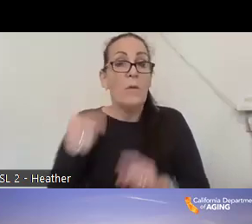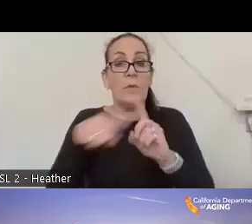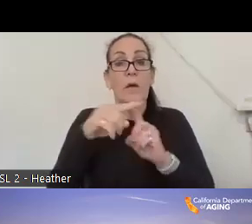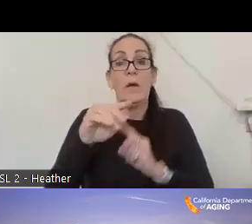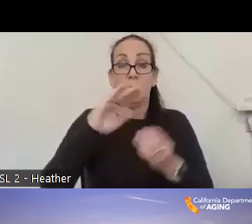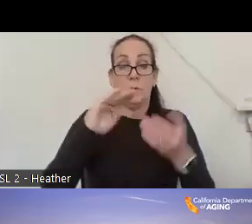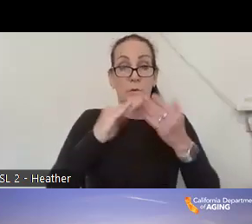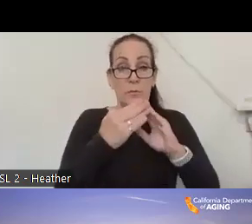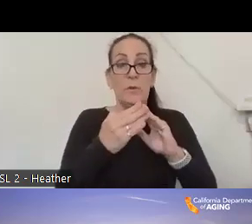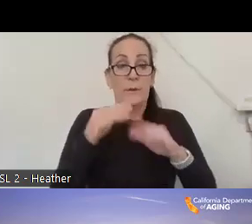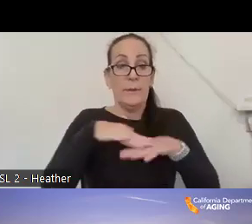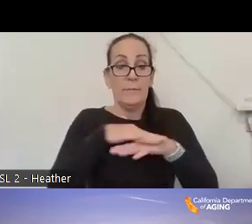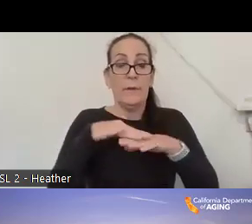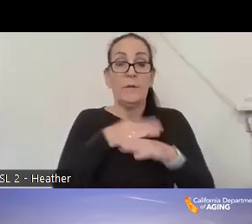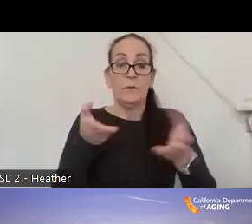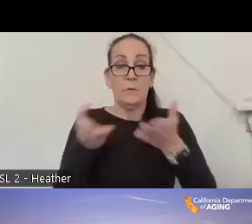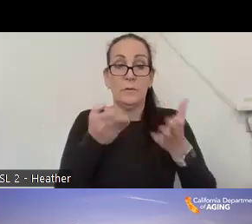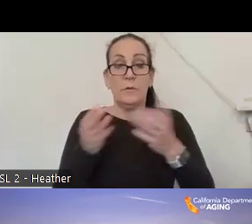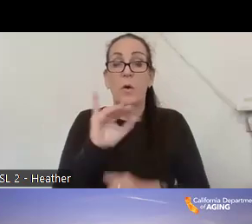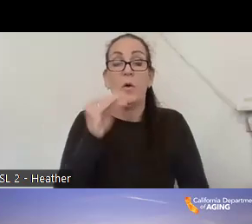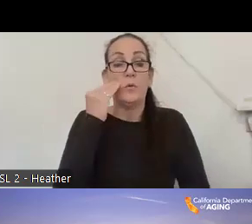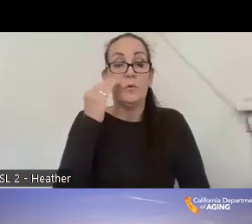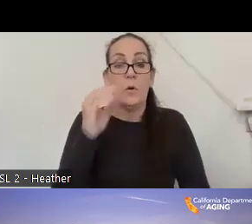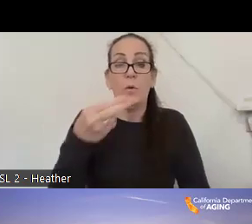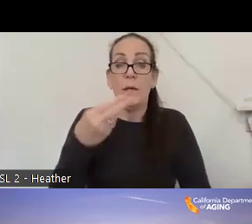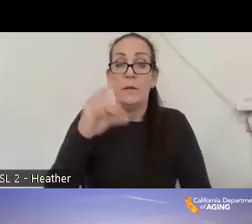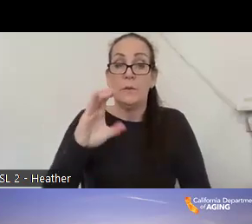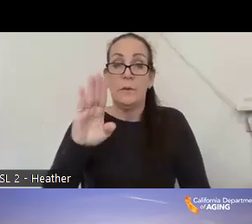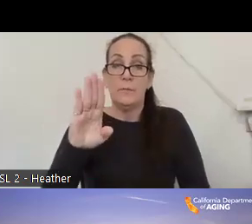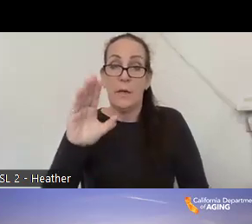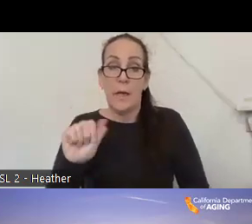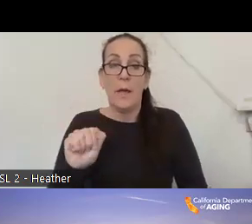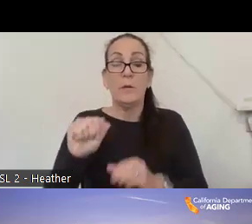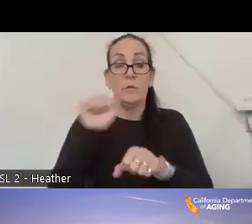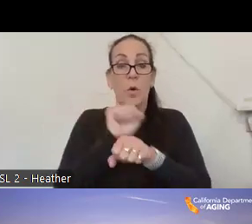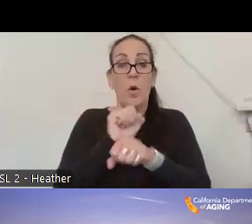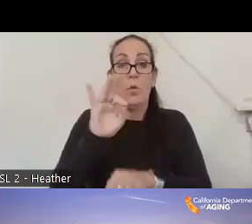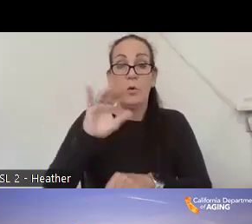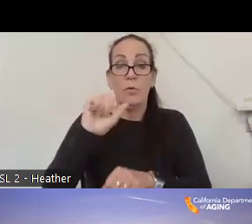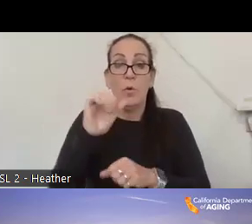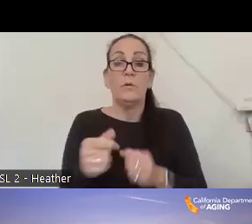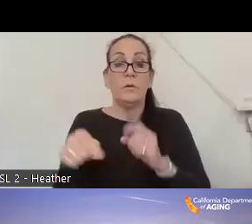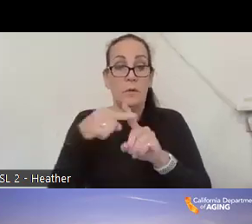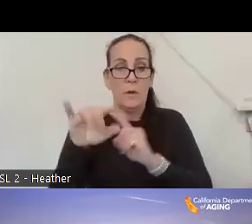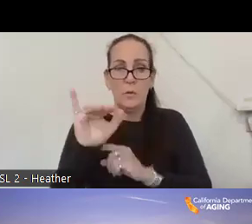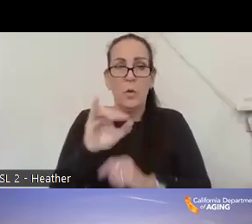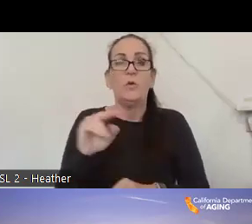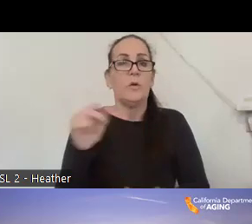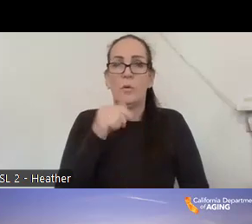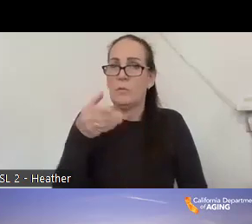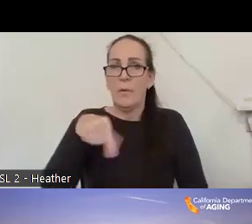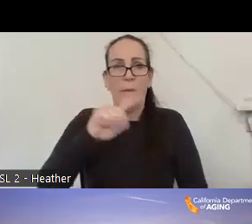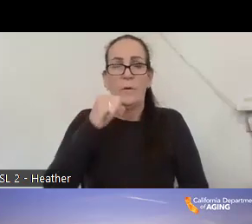non-IHSS employees. So this project had a few different elements. The first is the training piece. We partnered